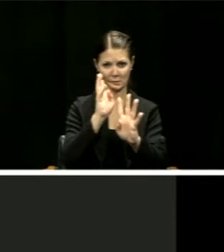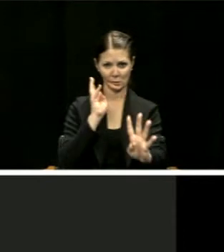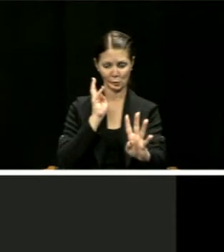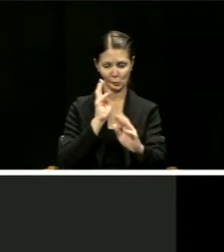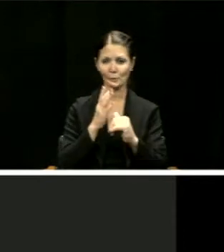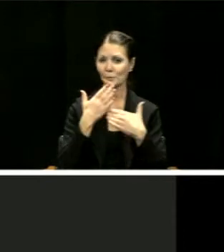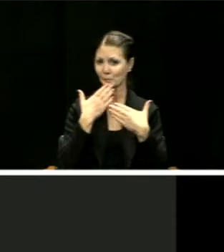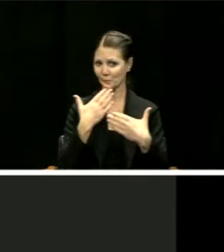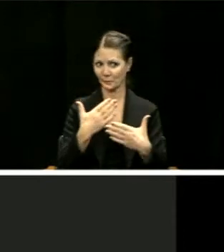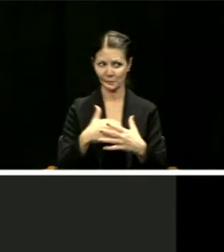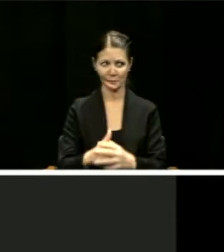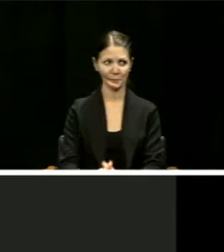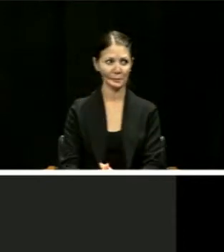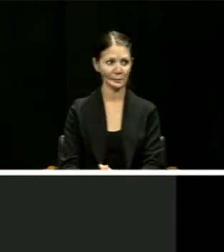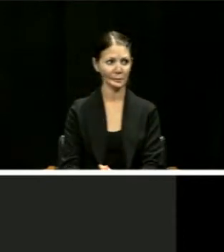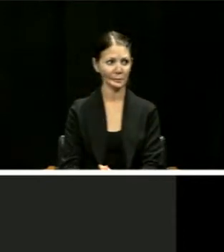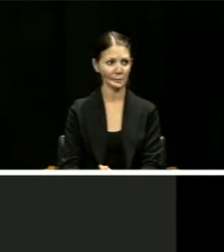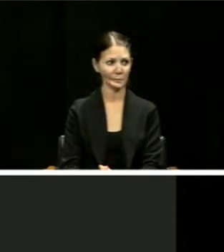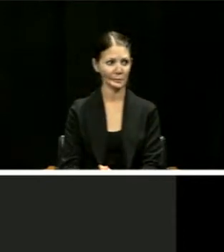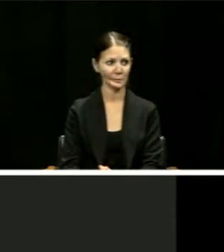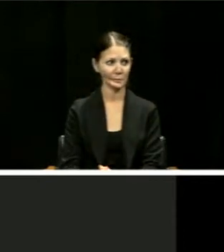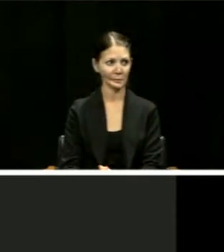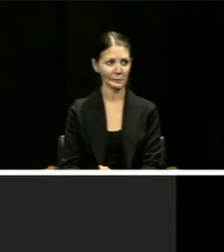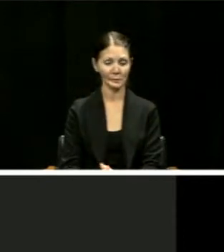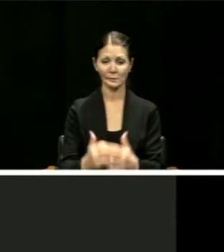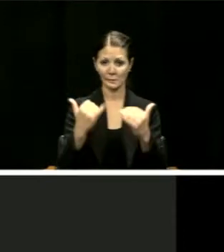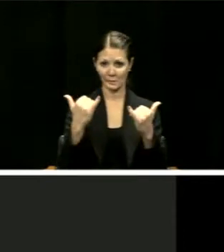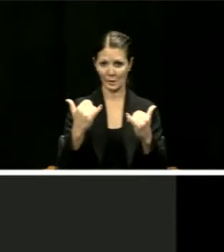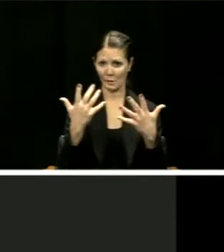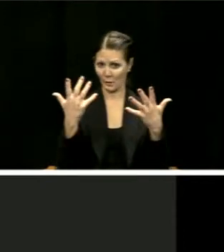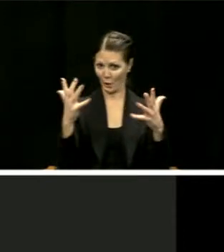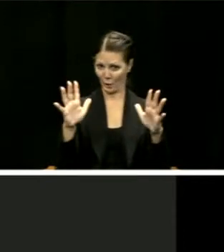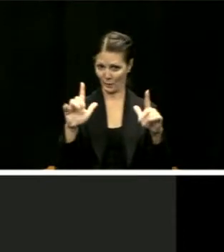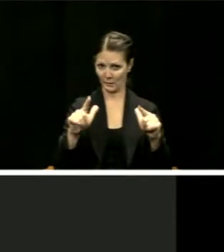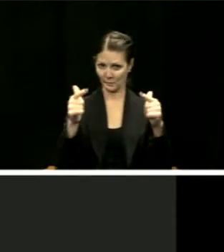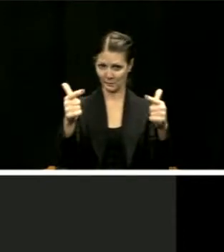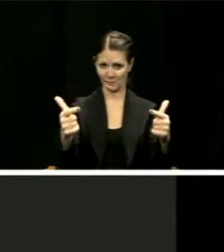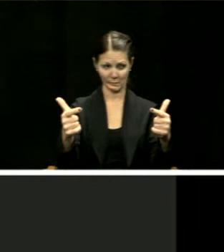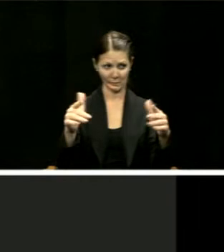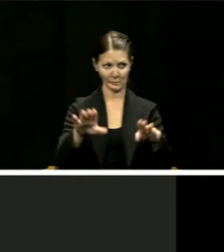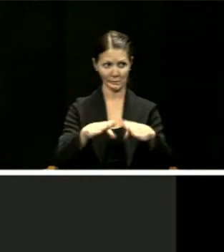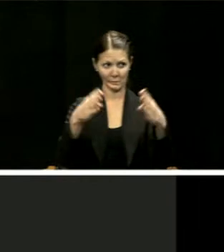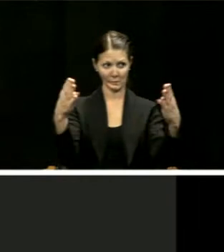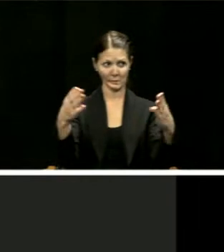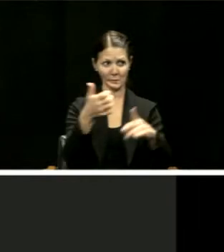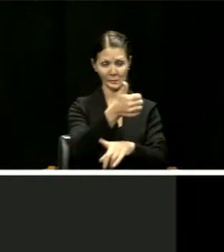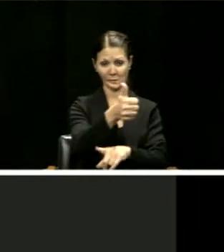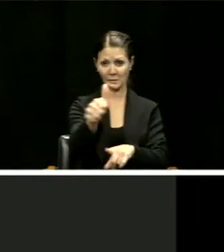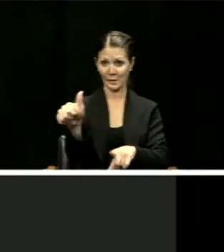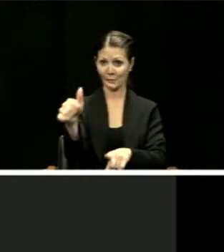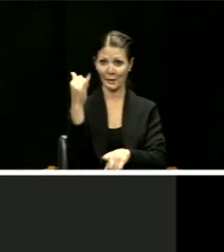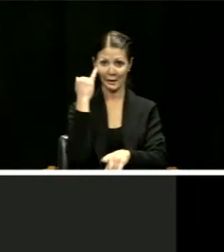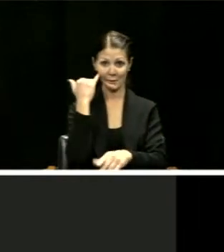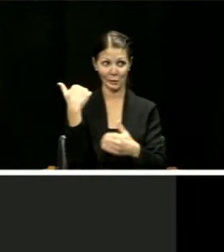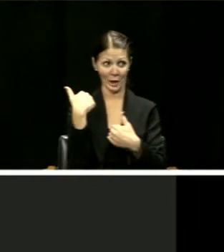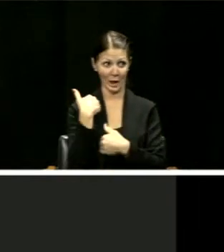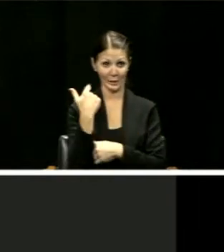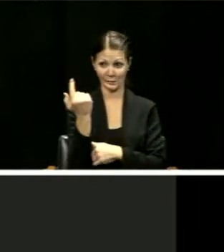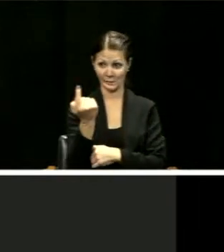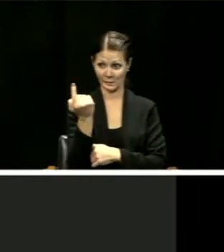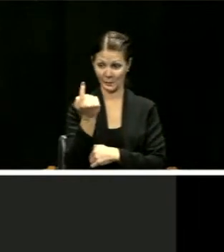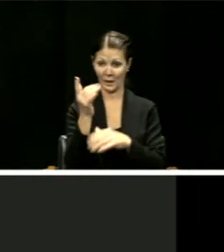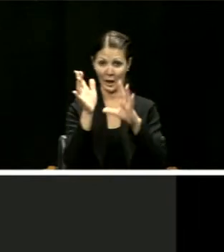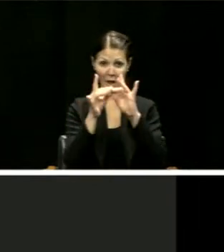Thank you. All of the lines have been unmuted. Please unmute yourself if you still have a comment